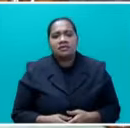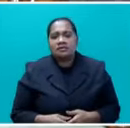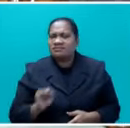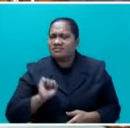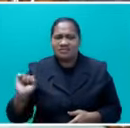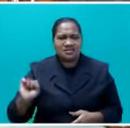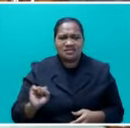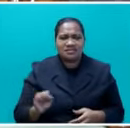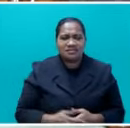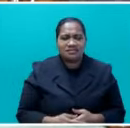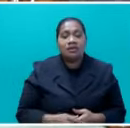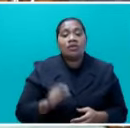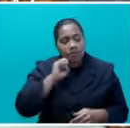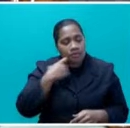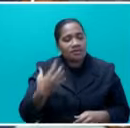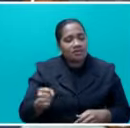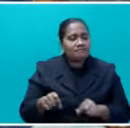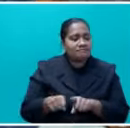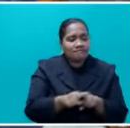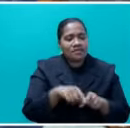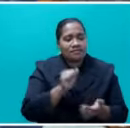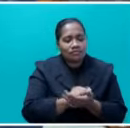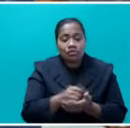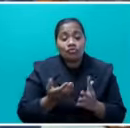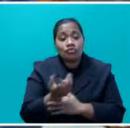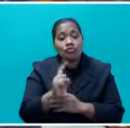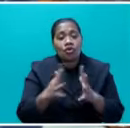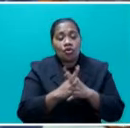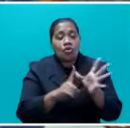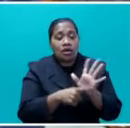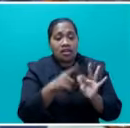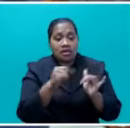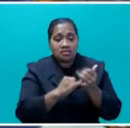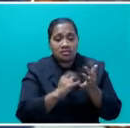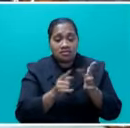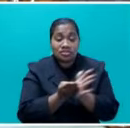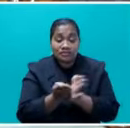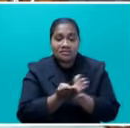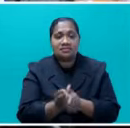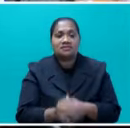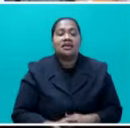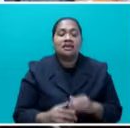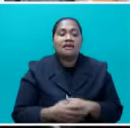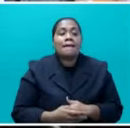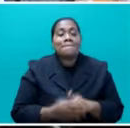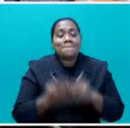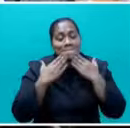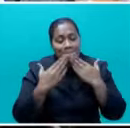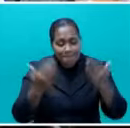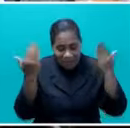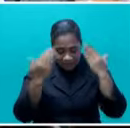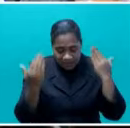is, will have a meaningful access to Walesi services and information in itself. Thank you, Mr. Speaker, sir. I thank